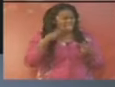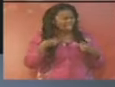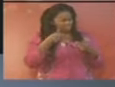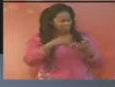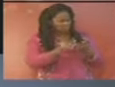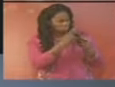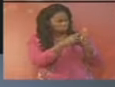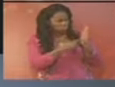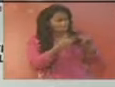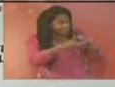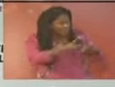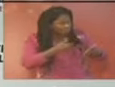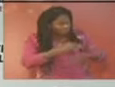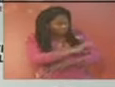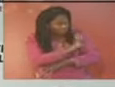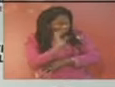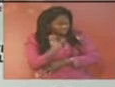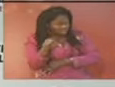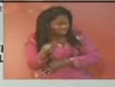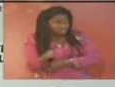as I indicated